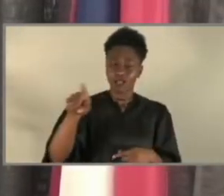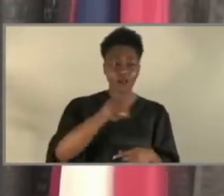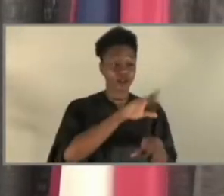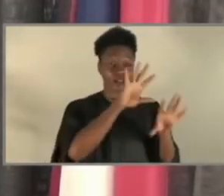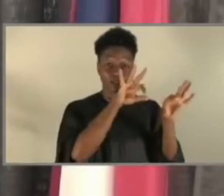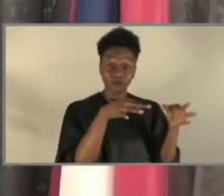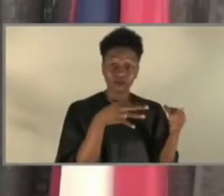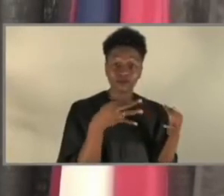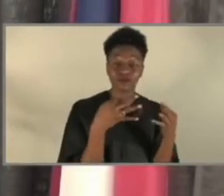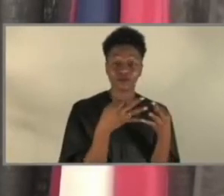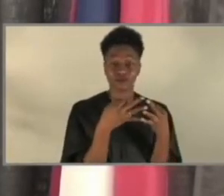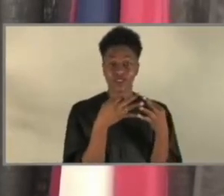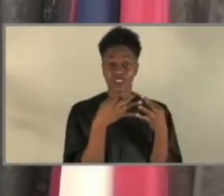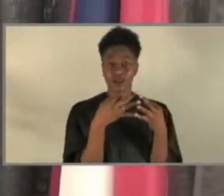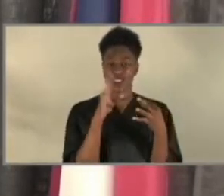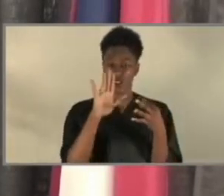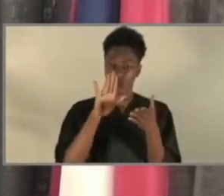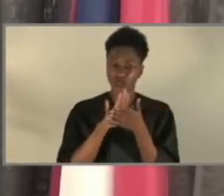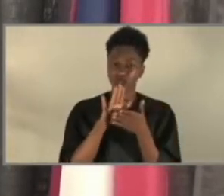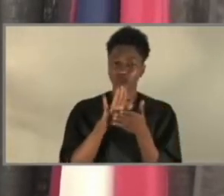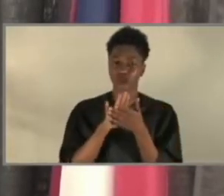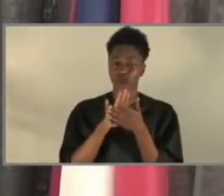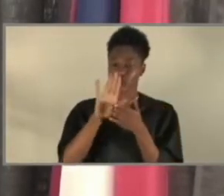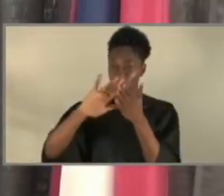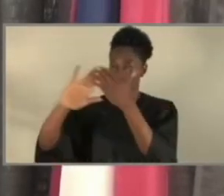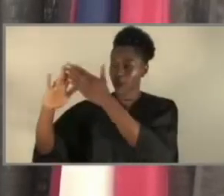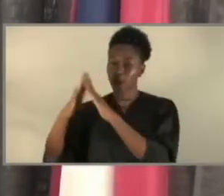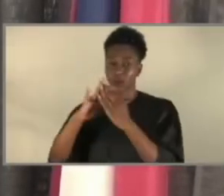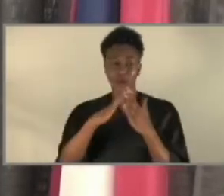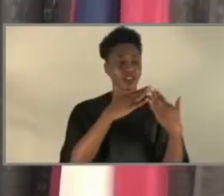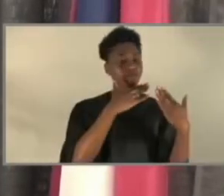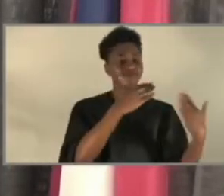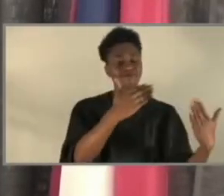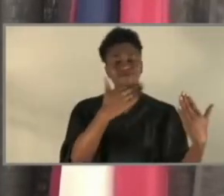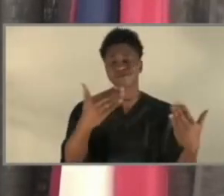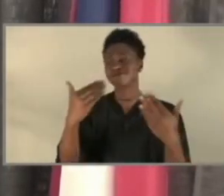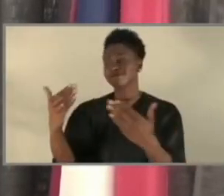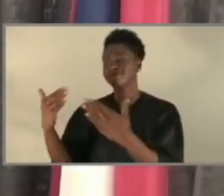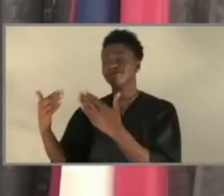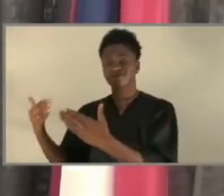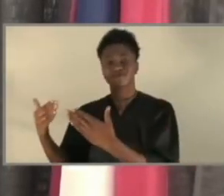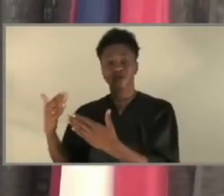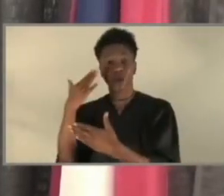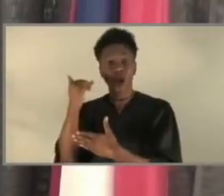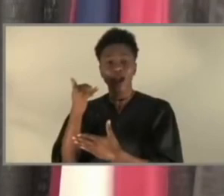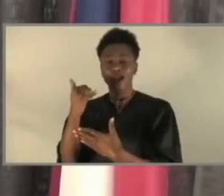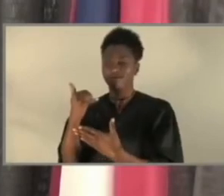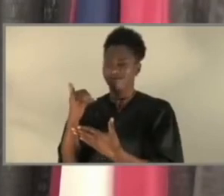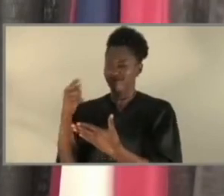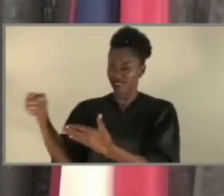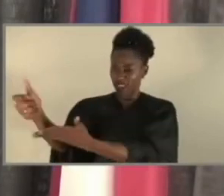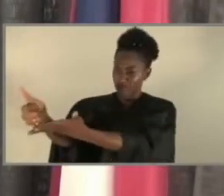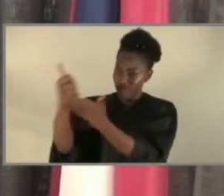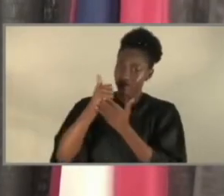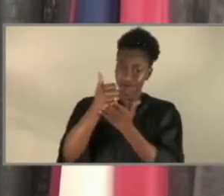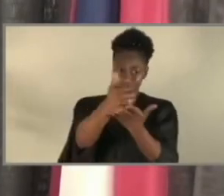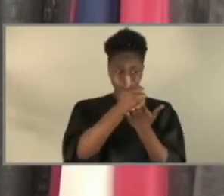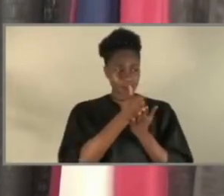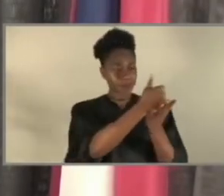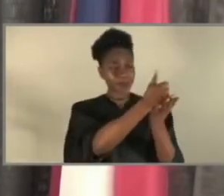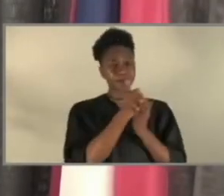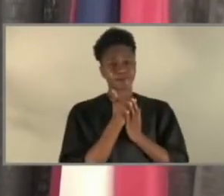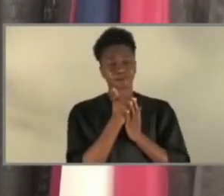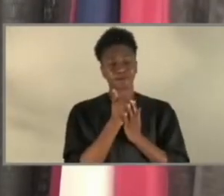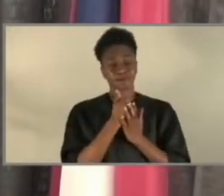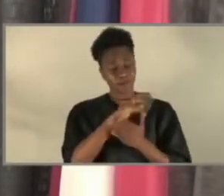your family and in your school and in your community who have helped you thus far in your journey. We are